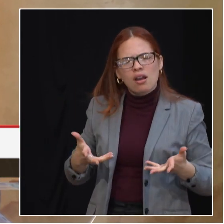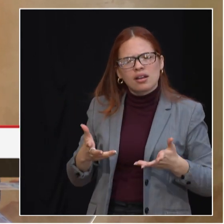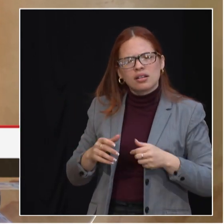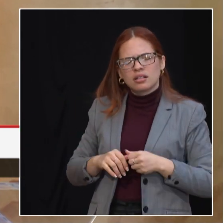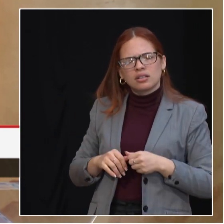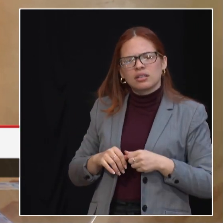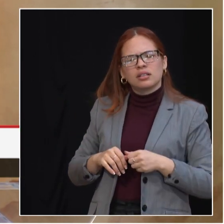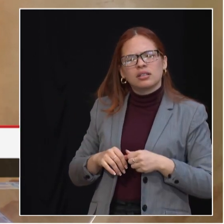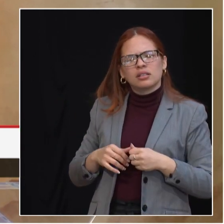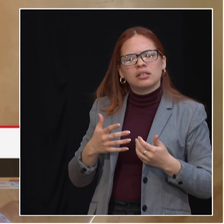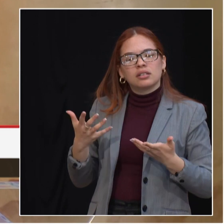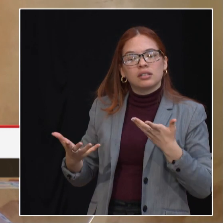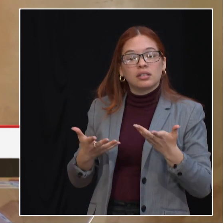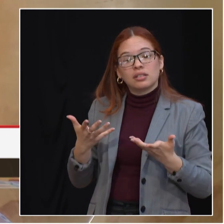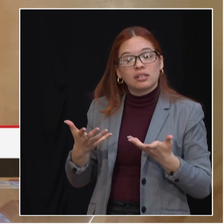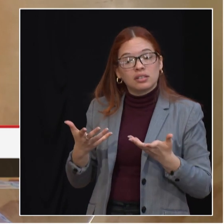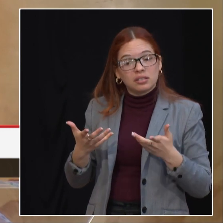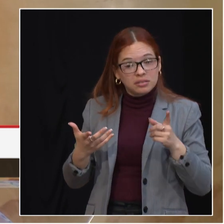I got one here.